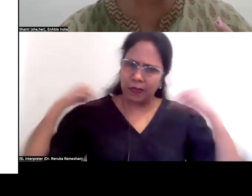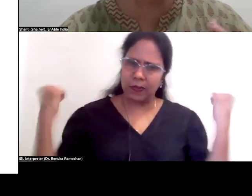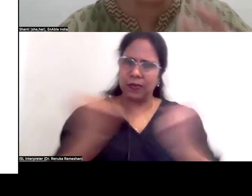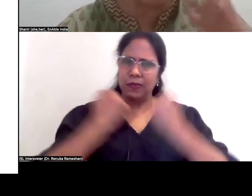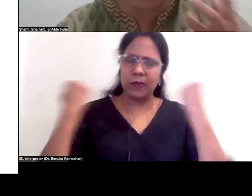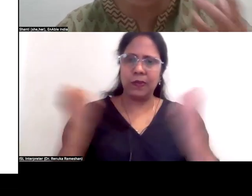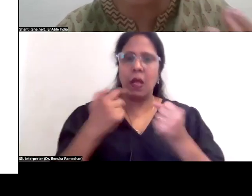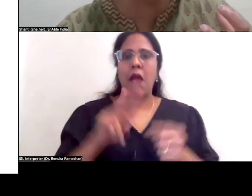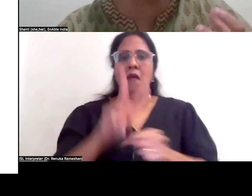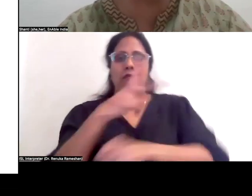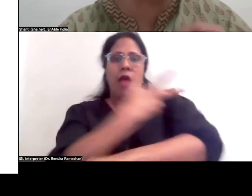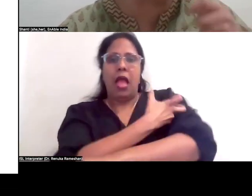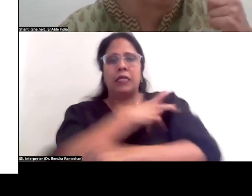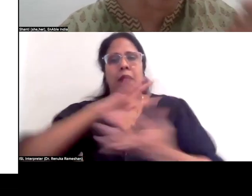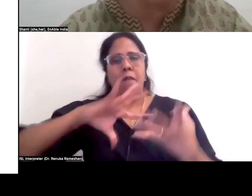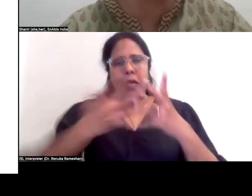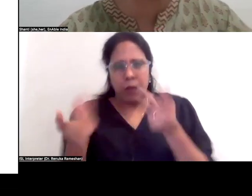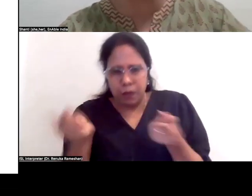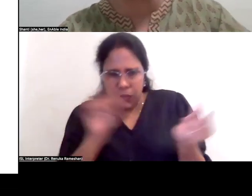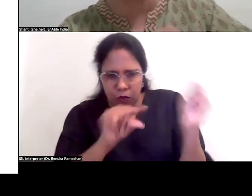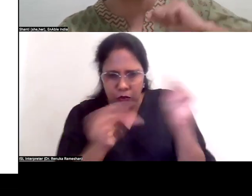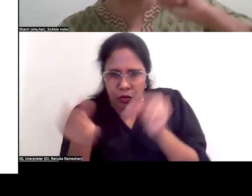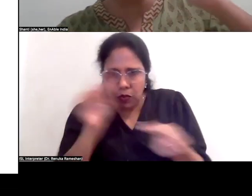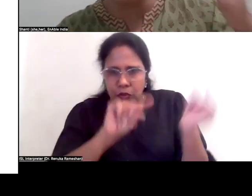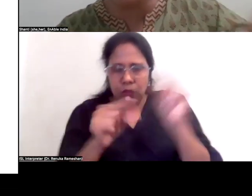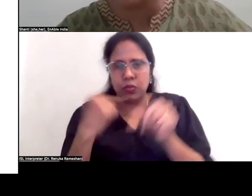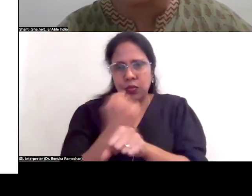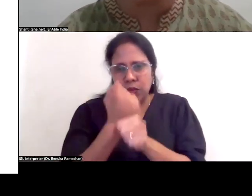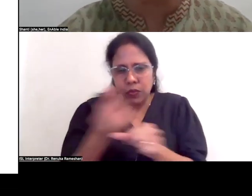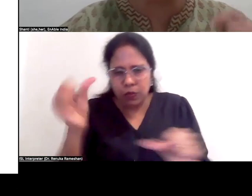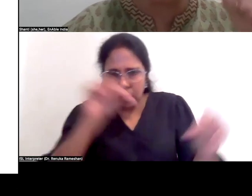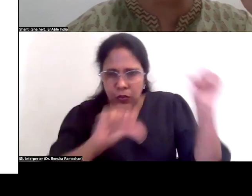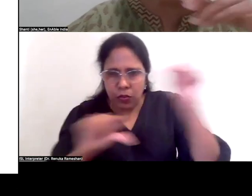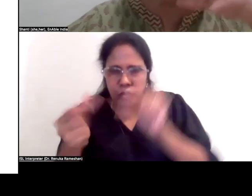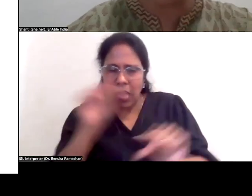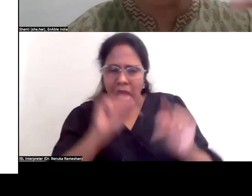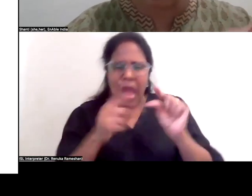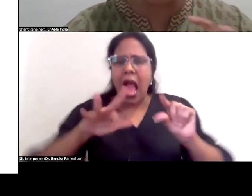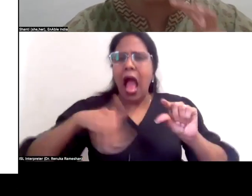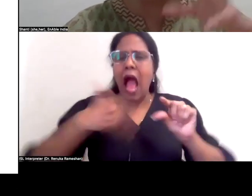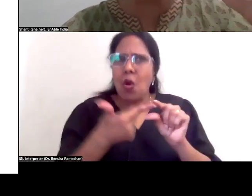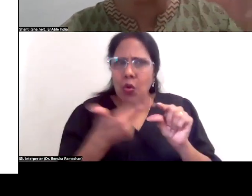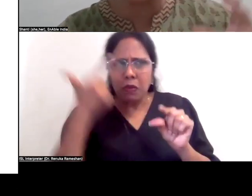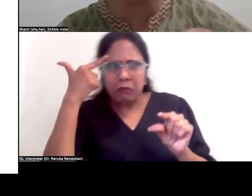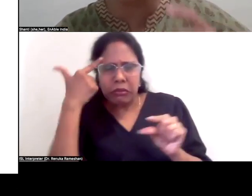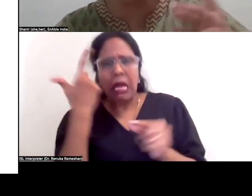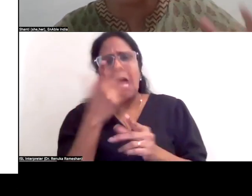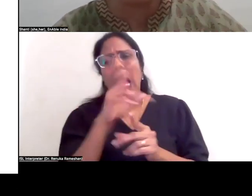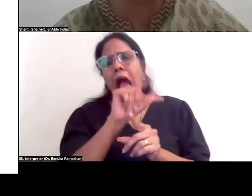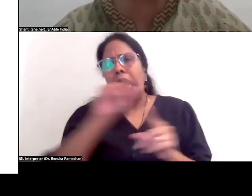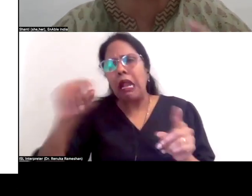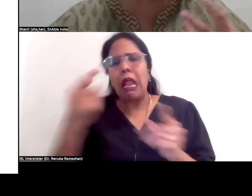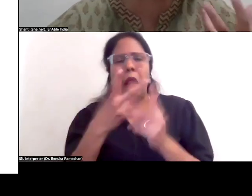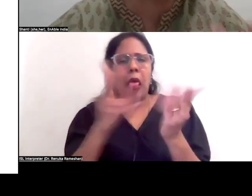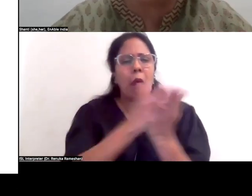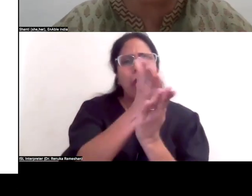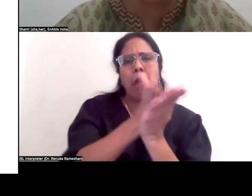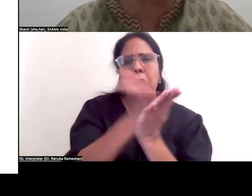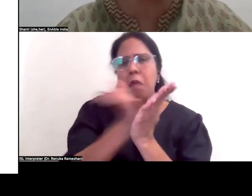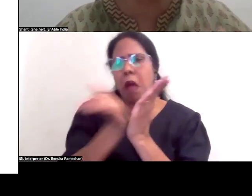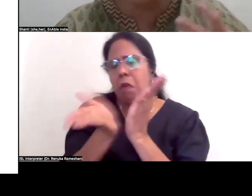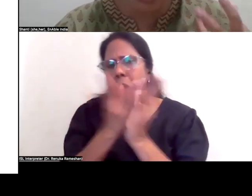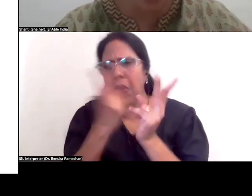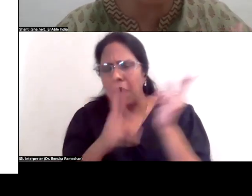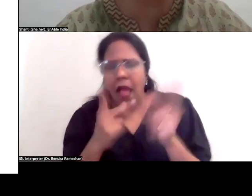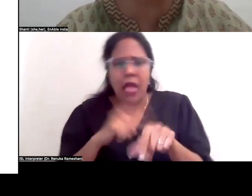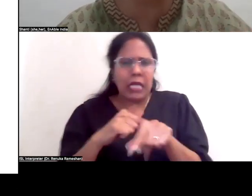make the vaccine. It's very technical. How do you make the vaccine? Do you use, they have 100 methods to do it. What's the best way to make it